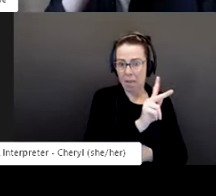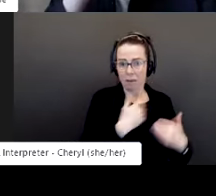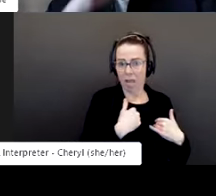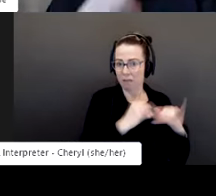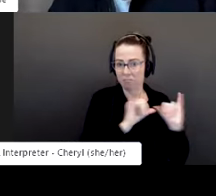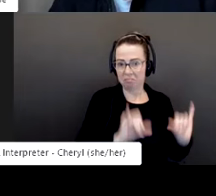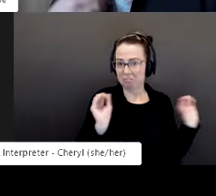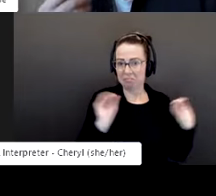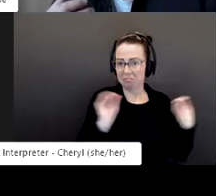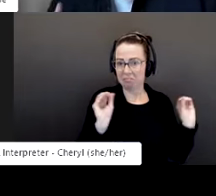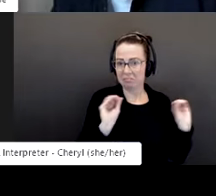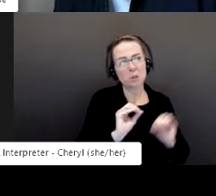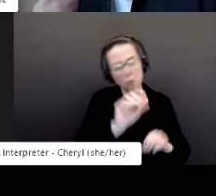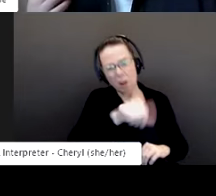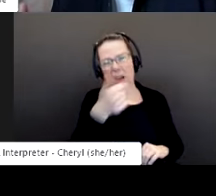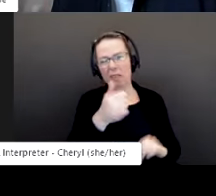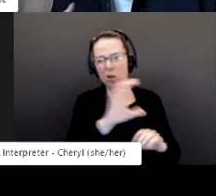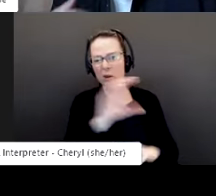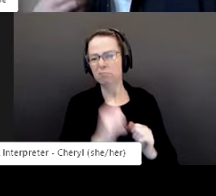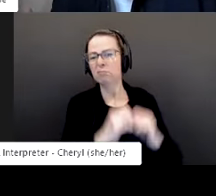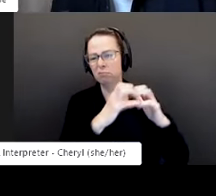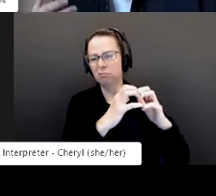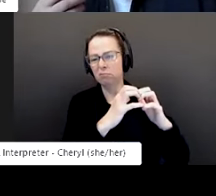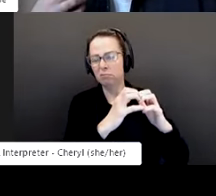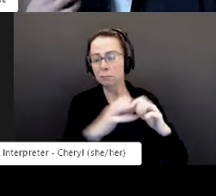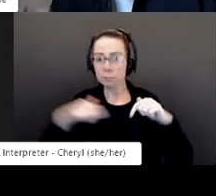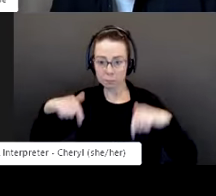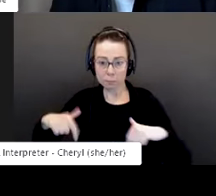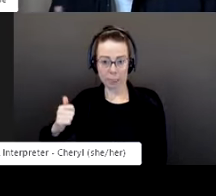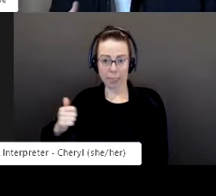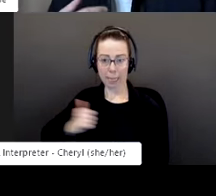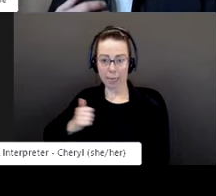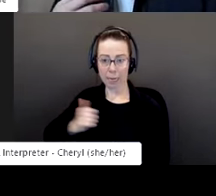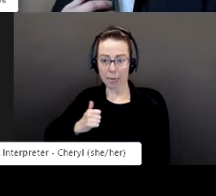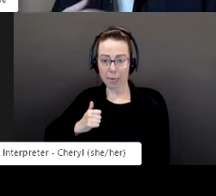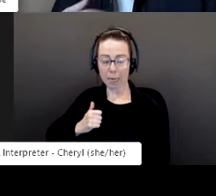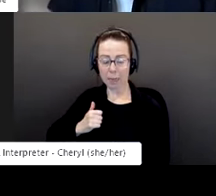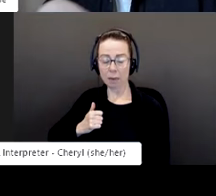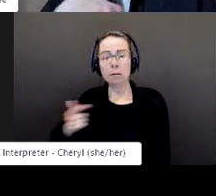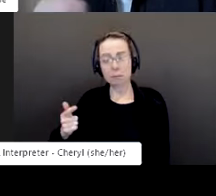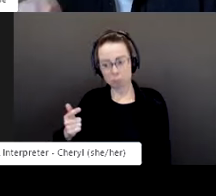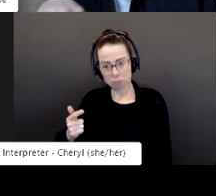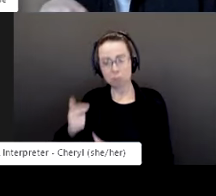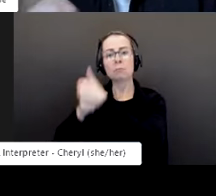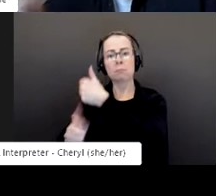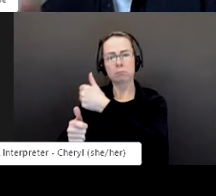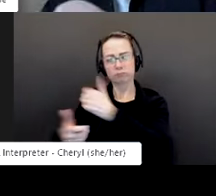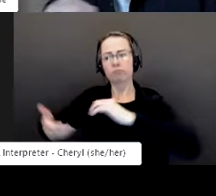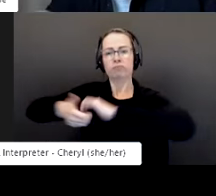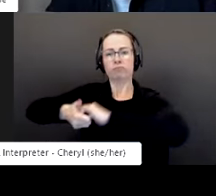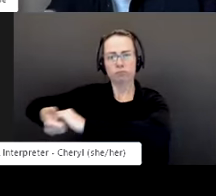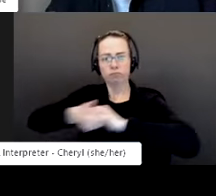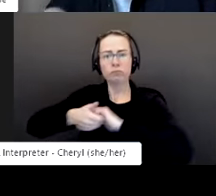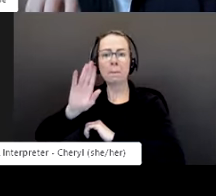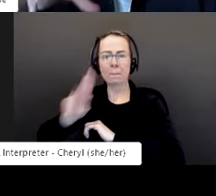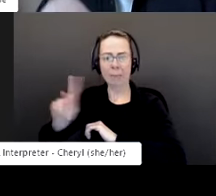it. Whereas in Canada, Interact allows you to exchange money in